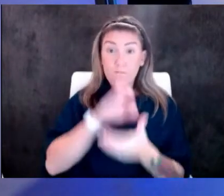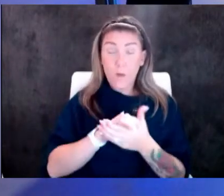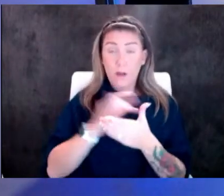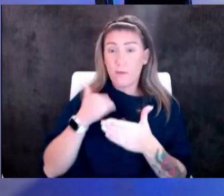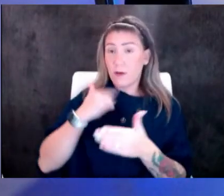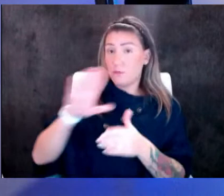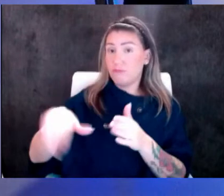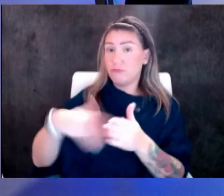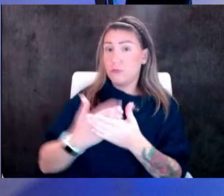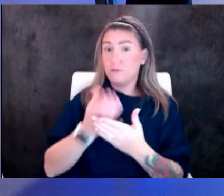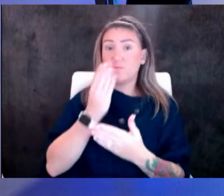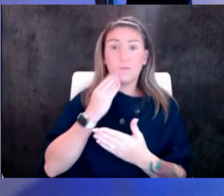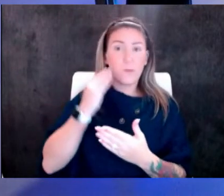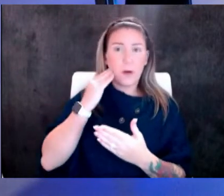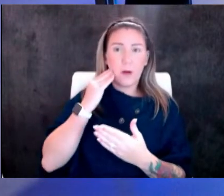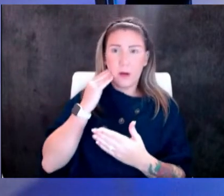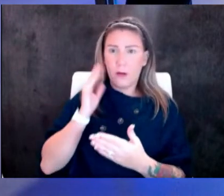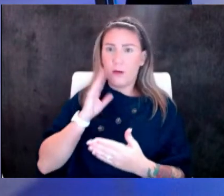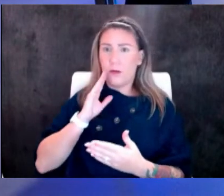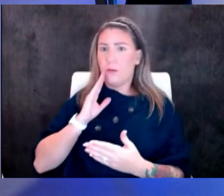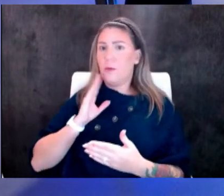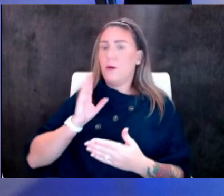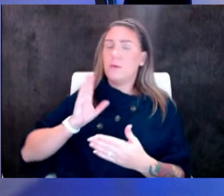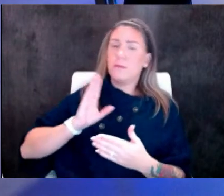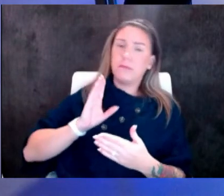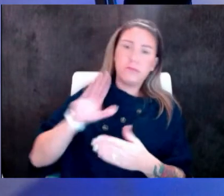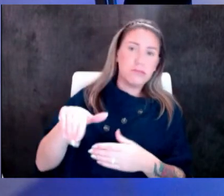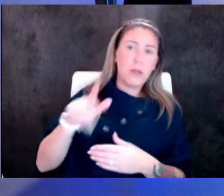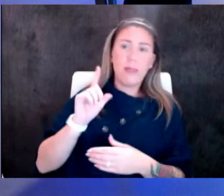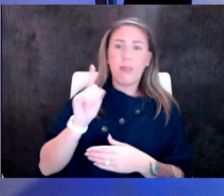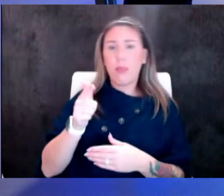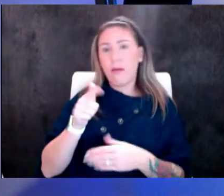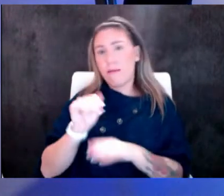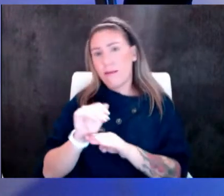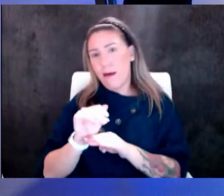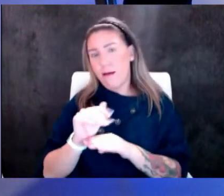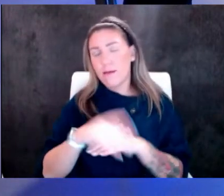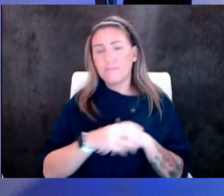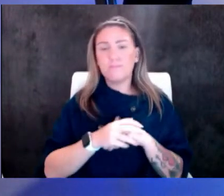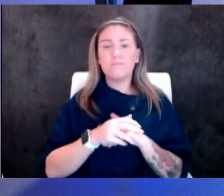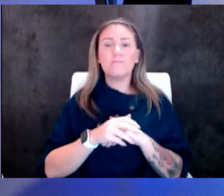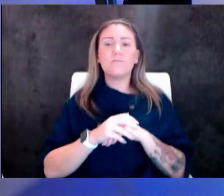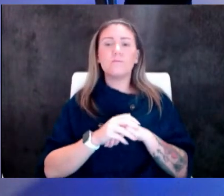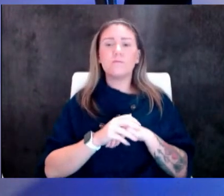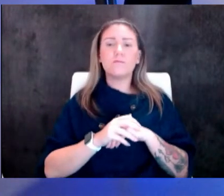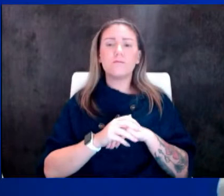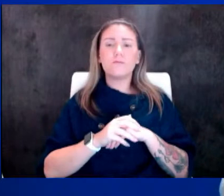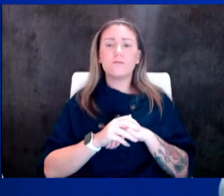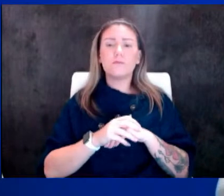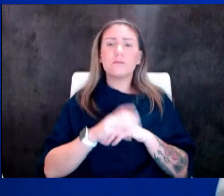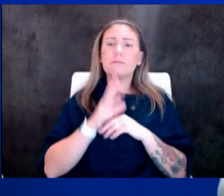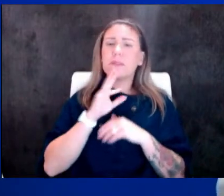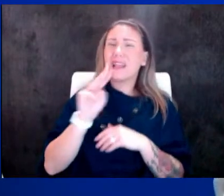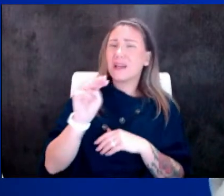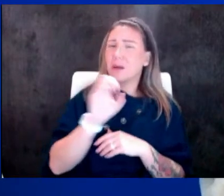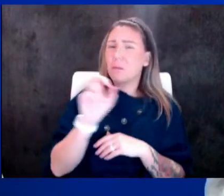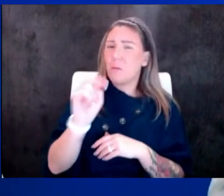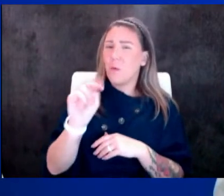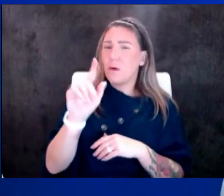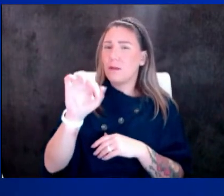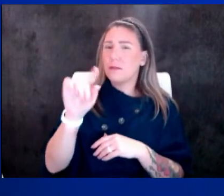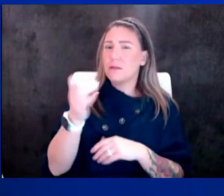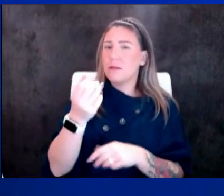late at night back in Rochester, New York, we had our first baby, and I was moonlighting a fair amount. Back then there were no work